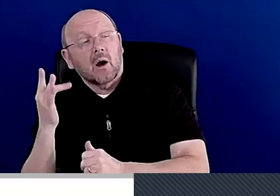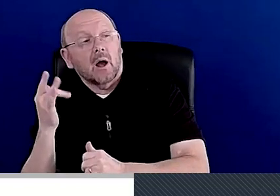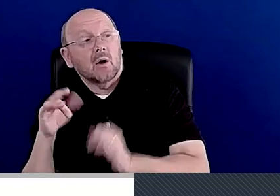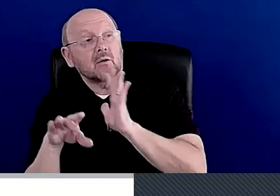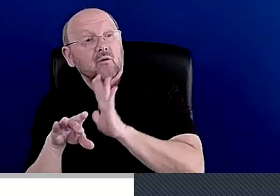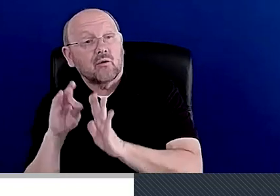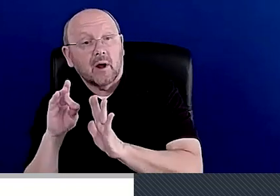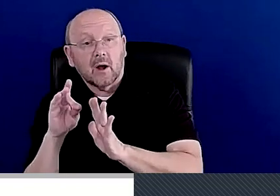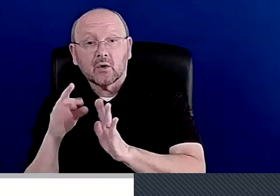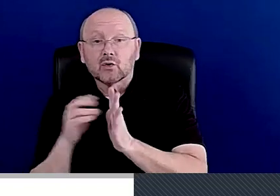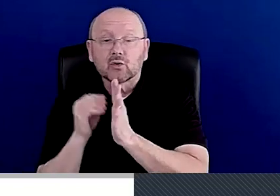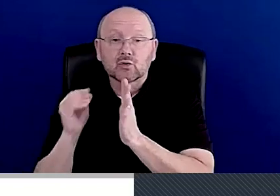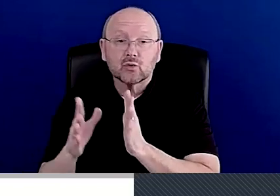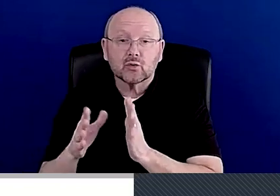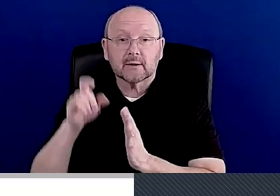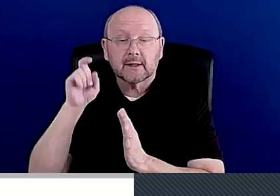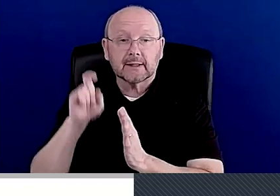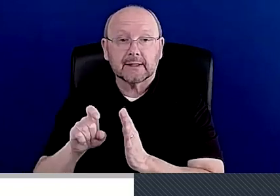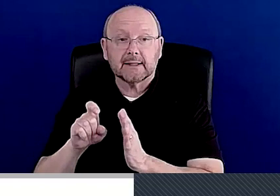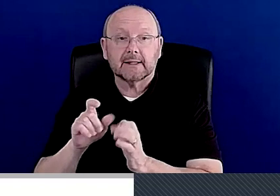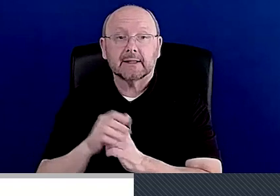those students need that